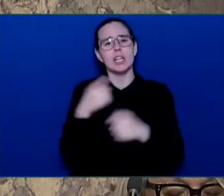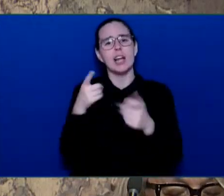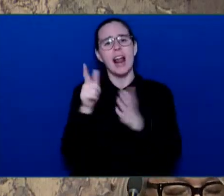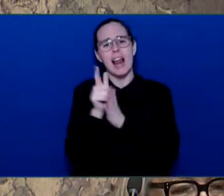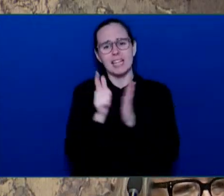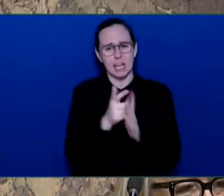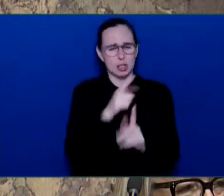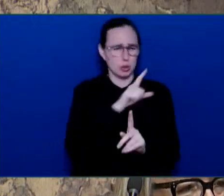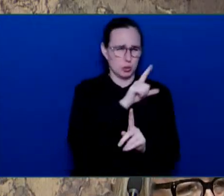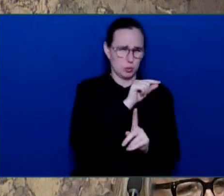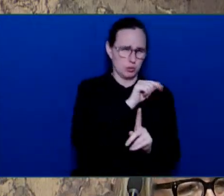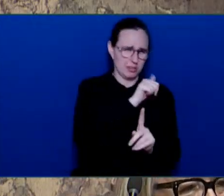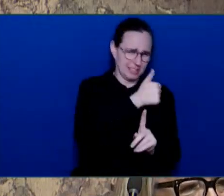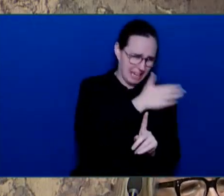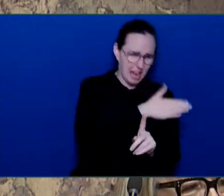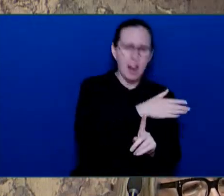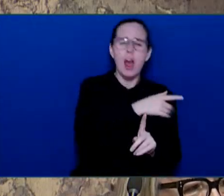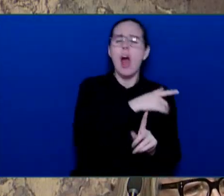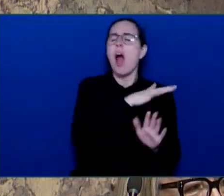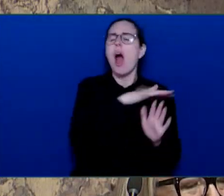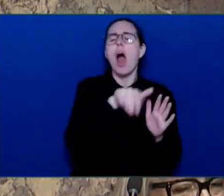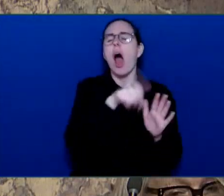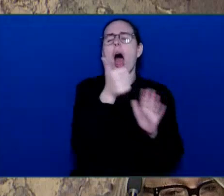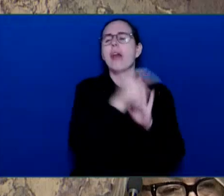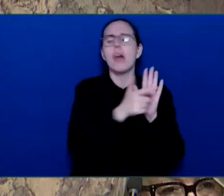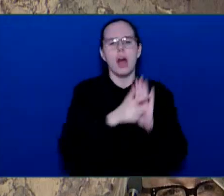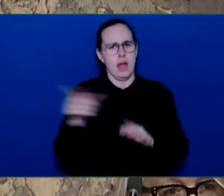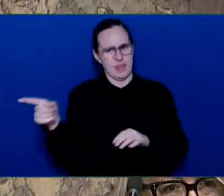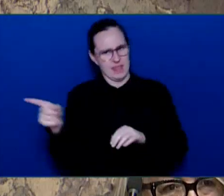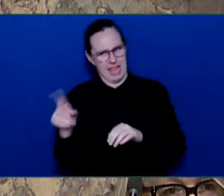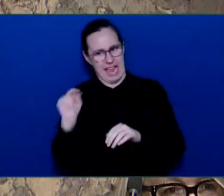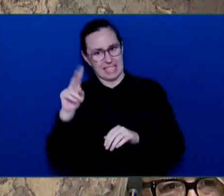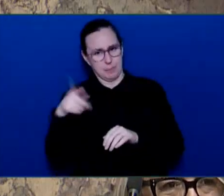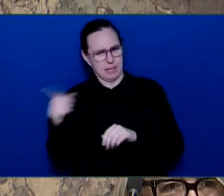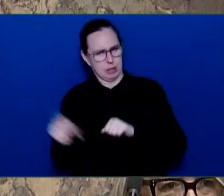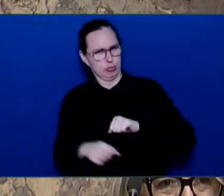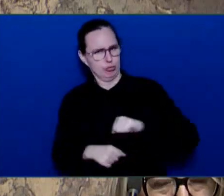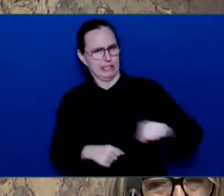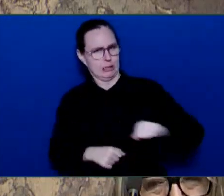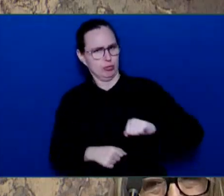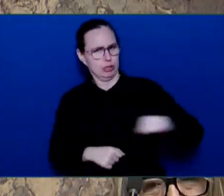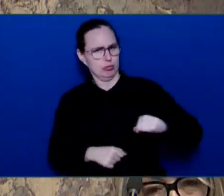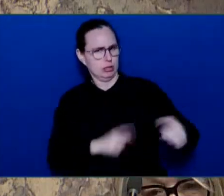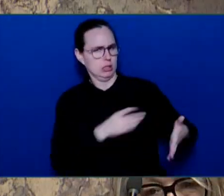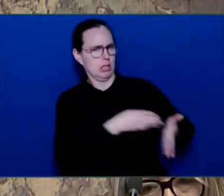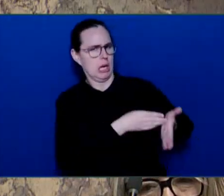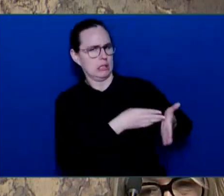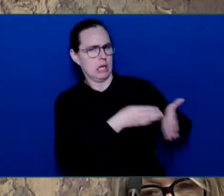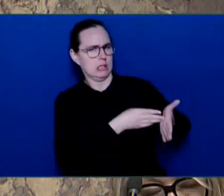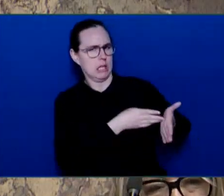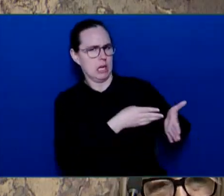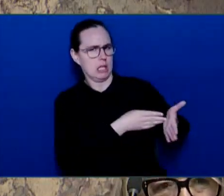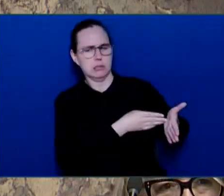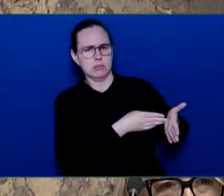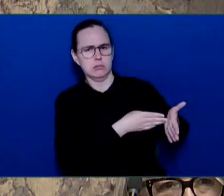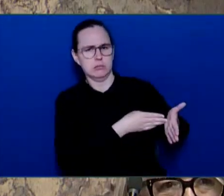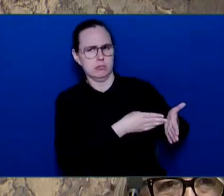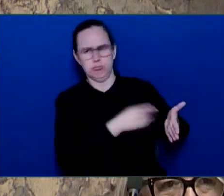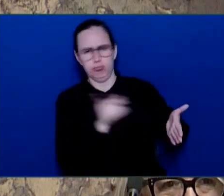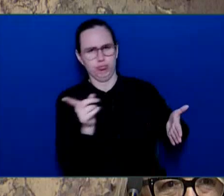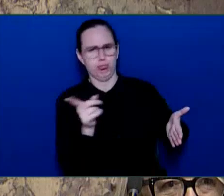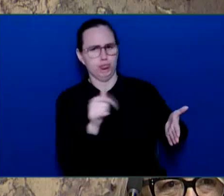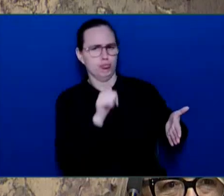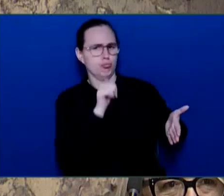2019, the NDP attacked clean energy producers made up mainly by Indigenous nations, wrongfully claiming BC didn't need the